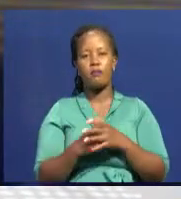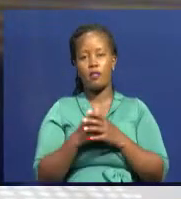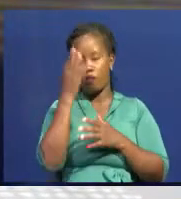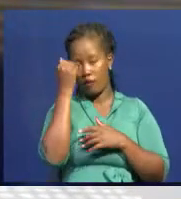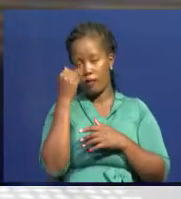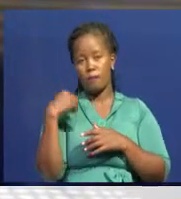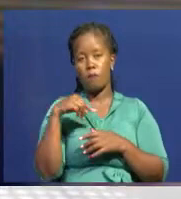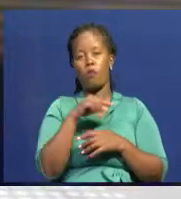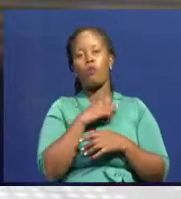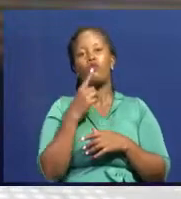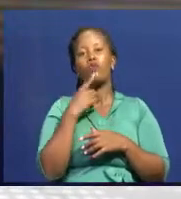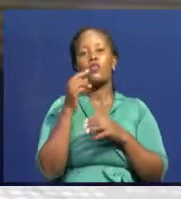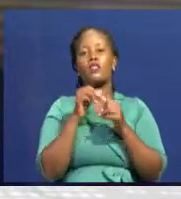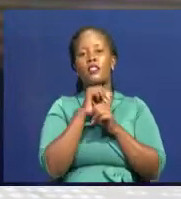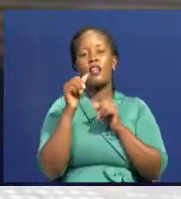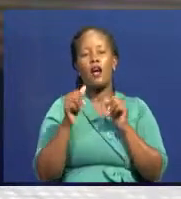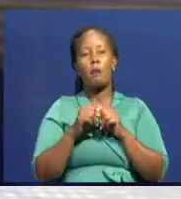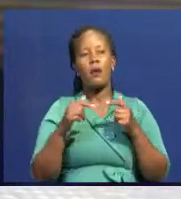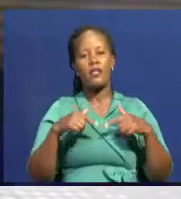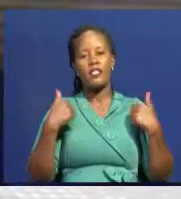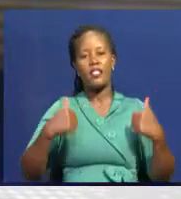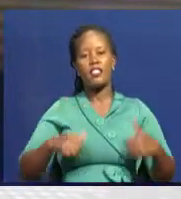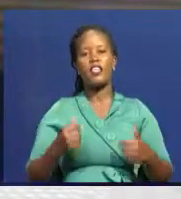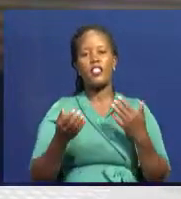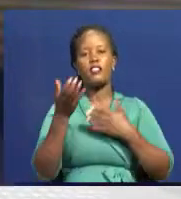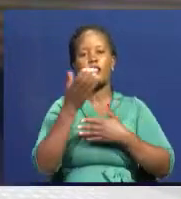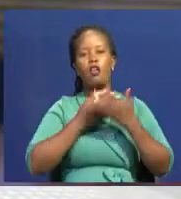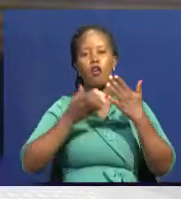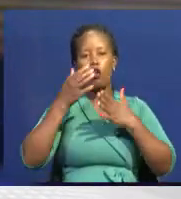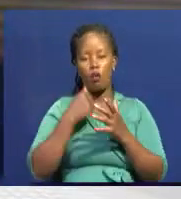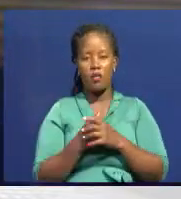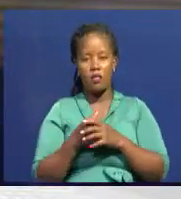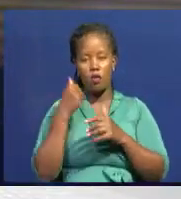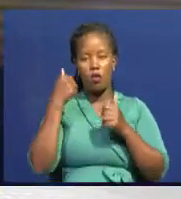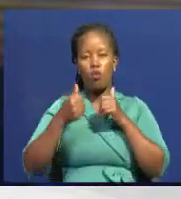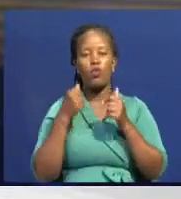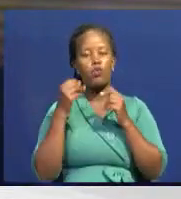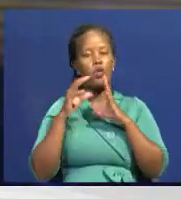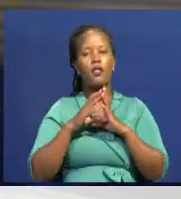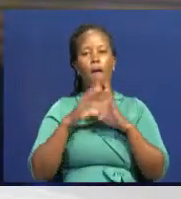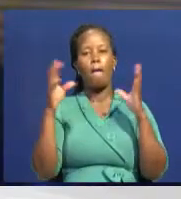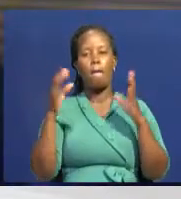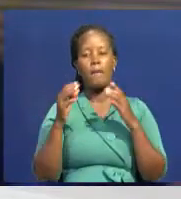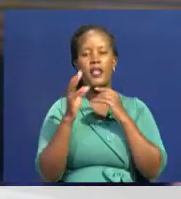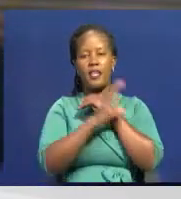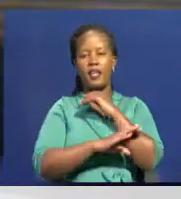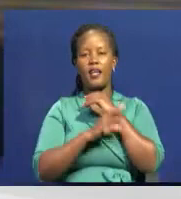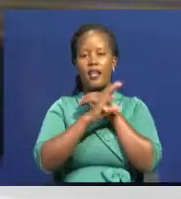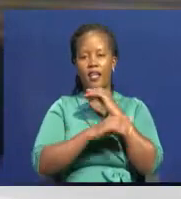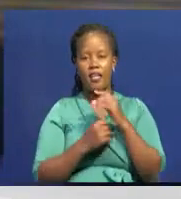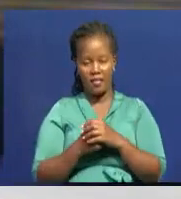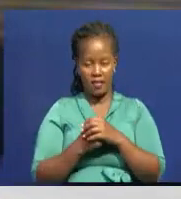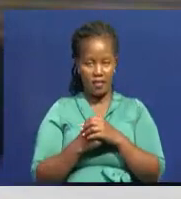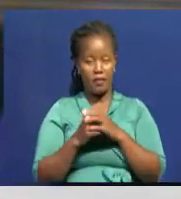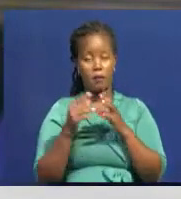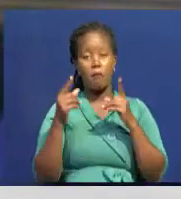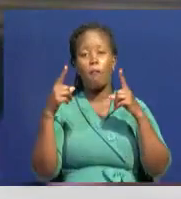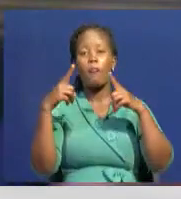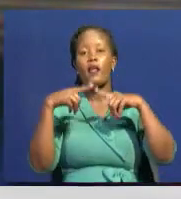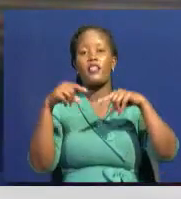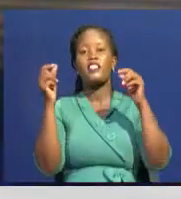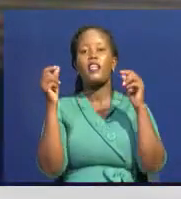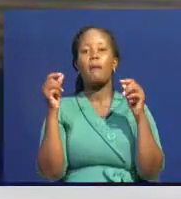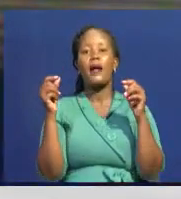the Chinese economy come back. China was a third world country not too long ago. Japan